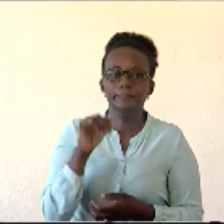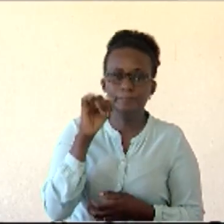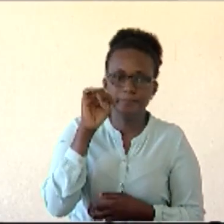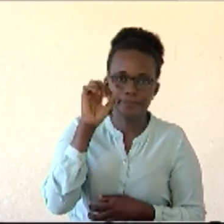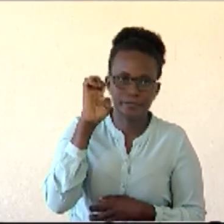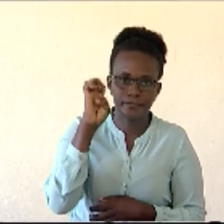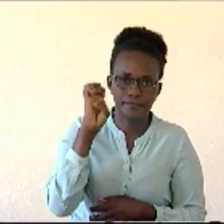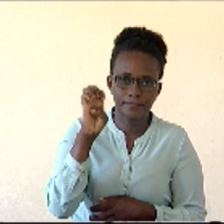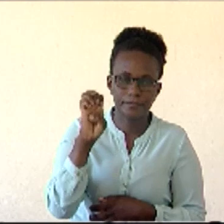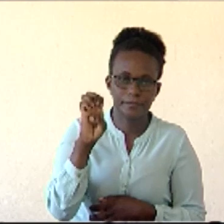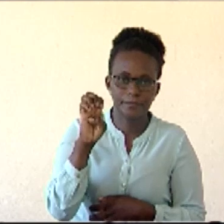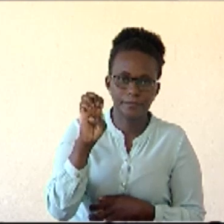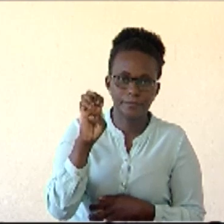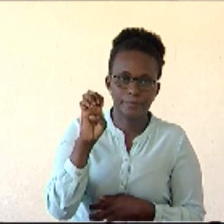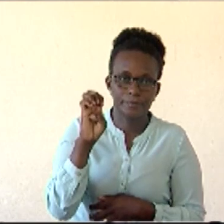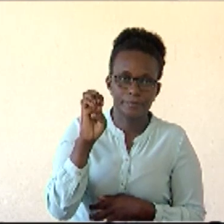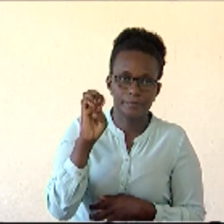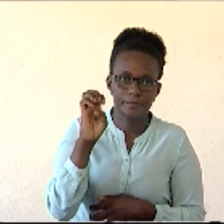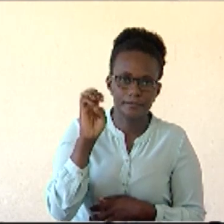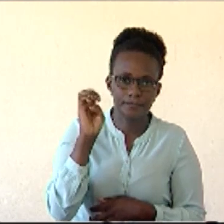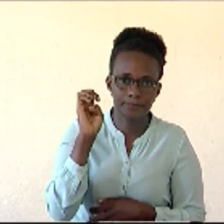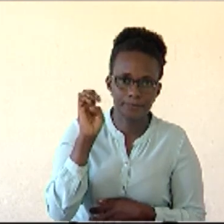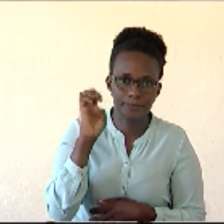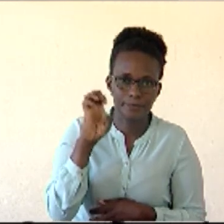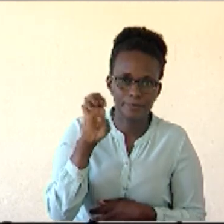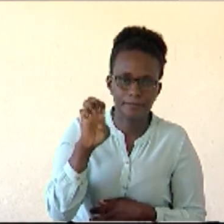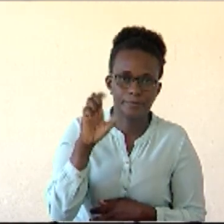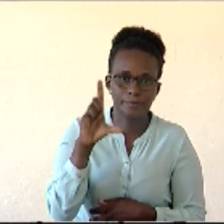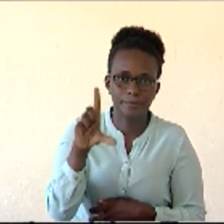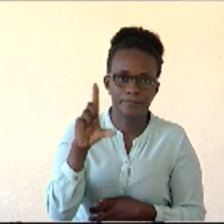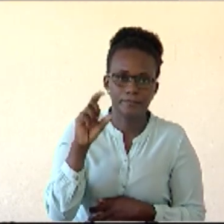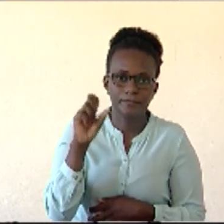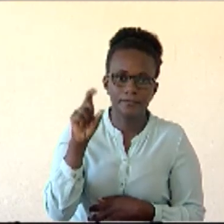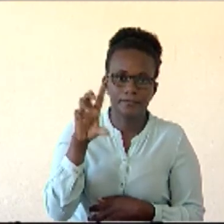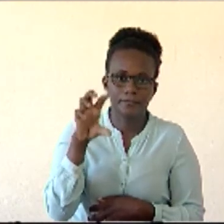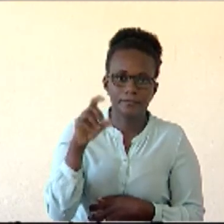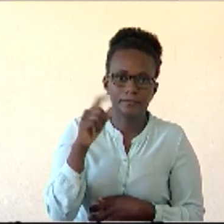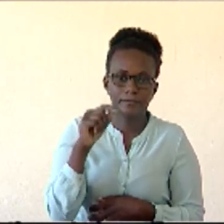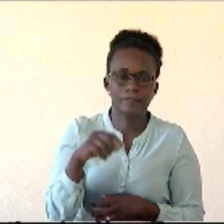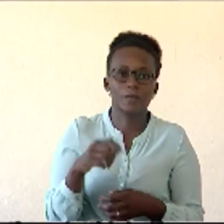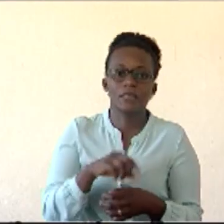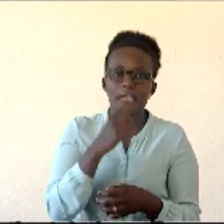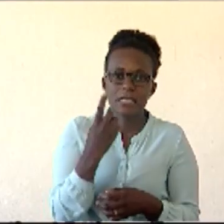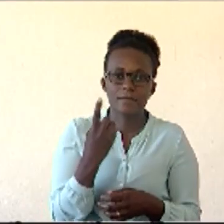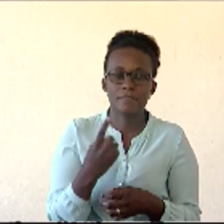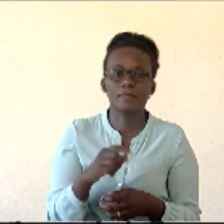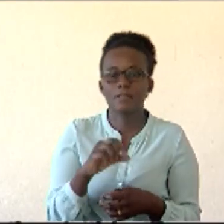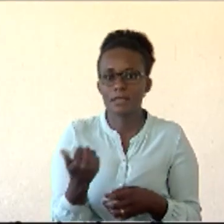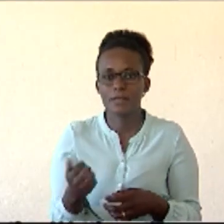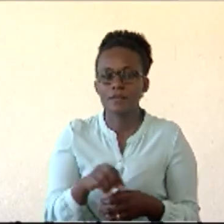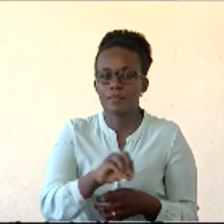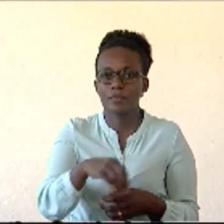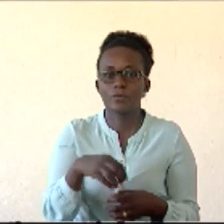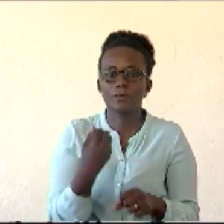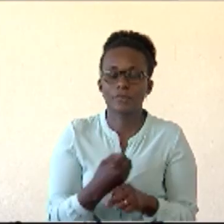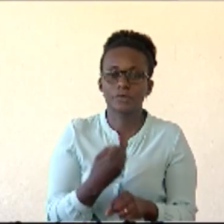as one of the uses in daily life for electrolysis. And another one that we're going to